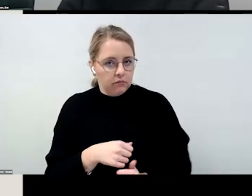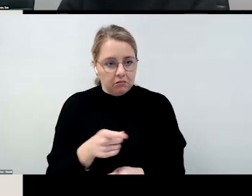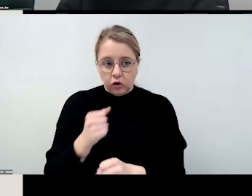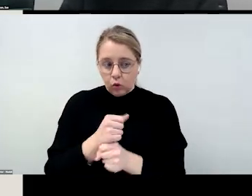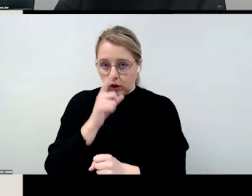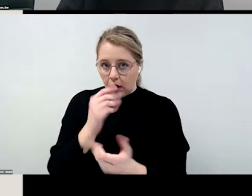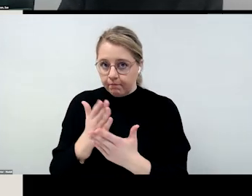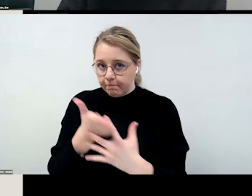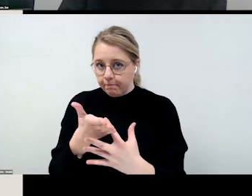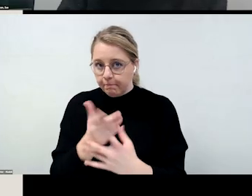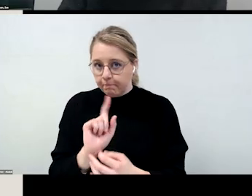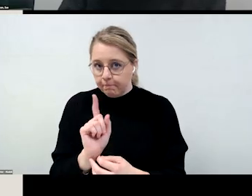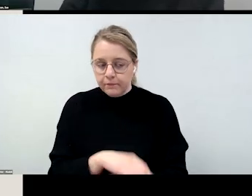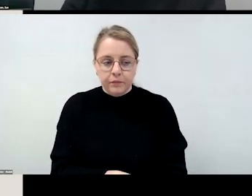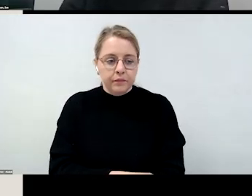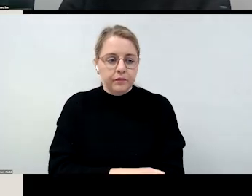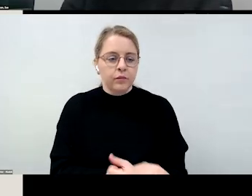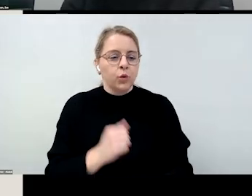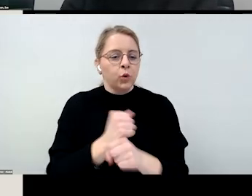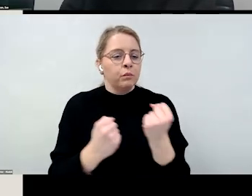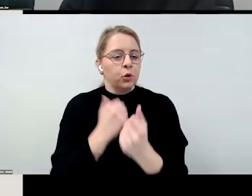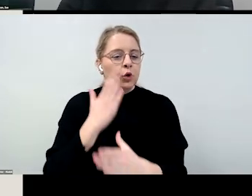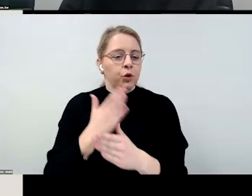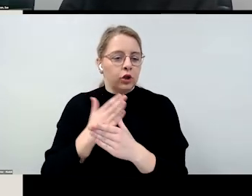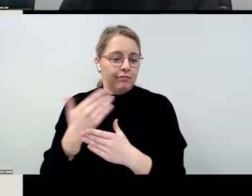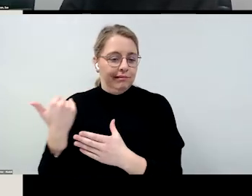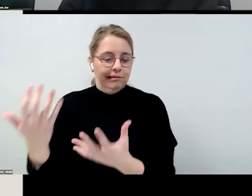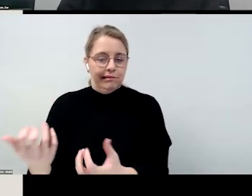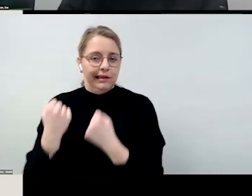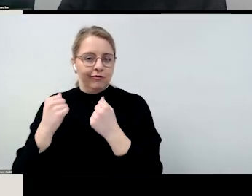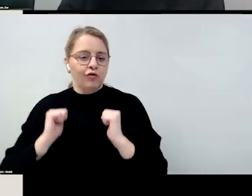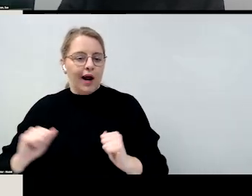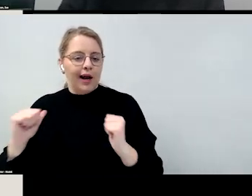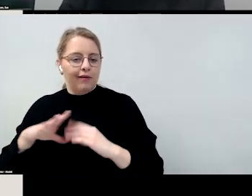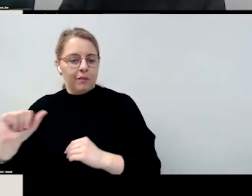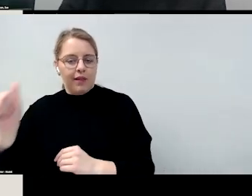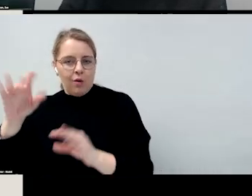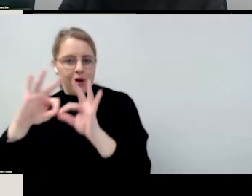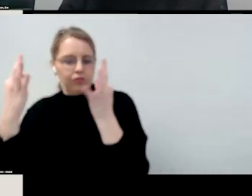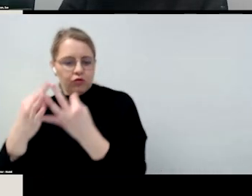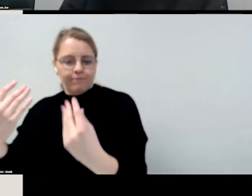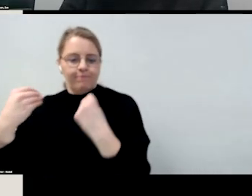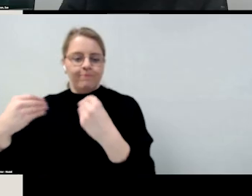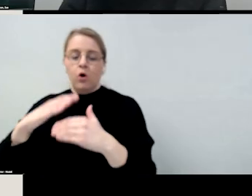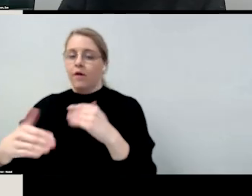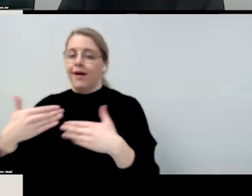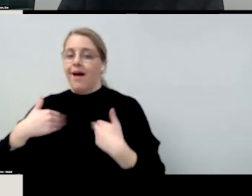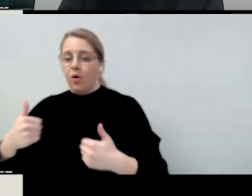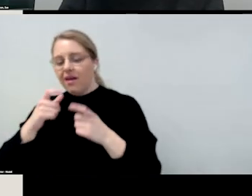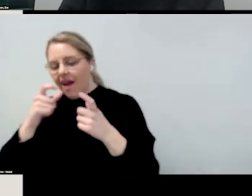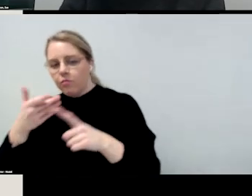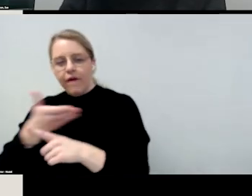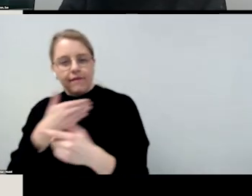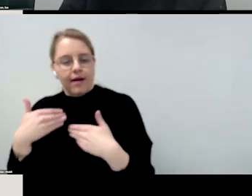services. So George's support workers recently received training from their employer in preventive health and healthcare. One of the